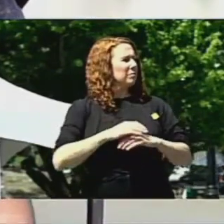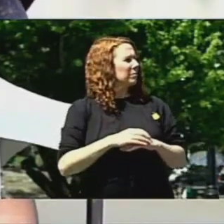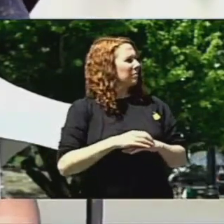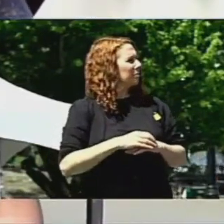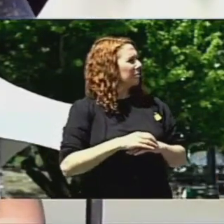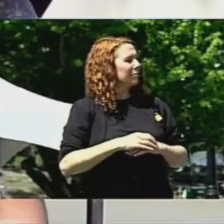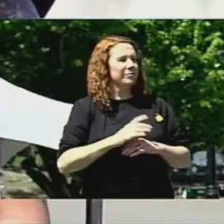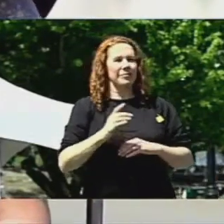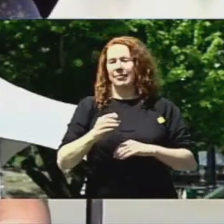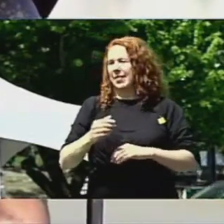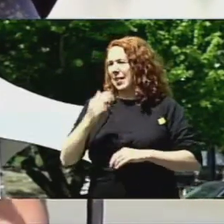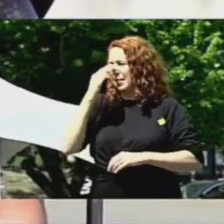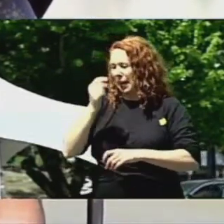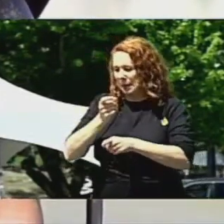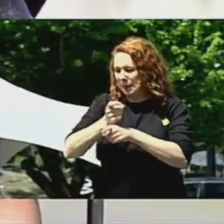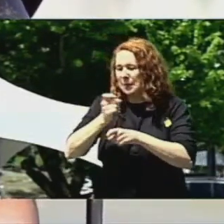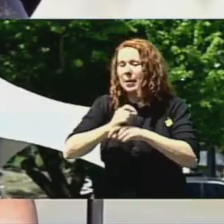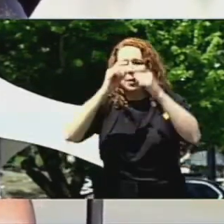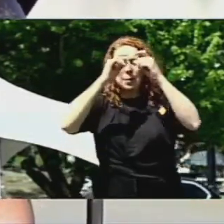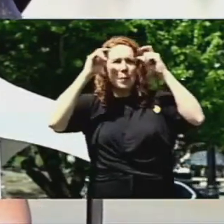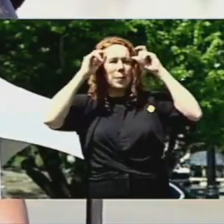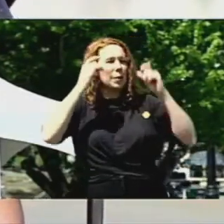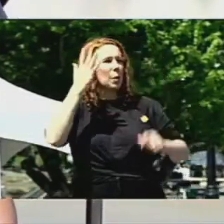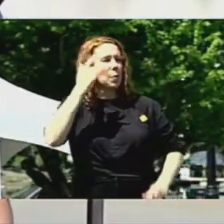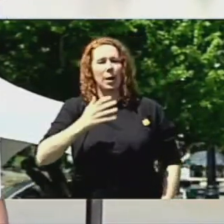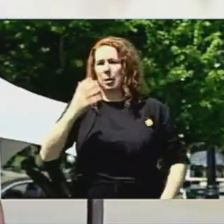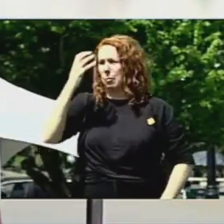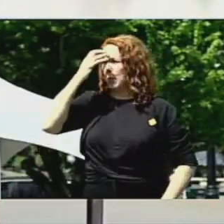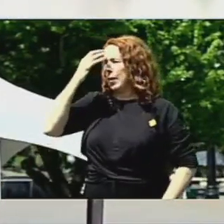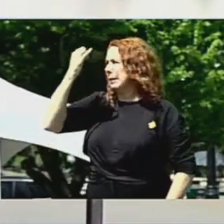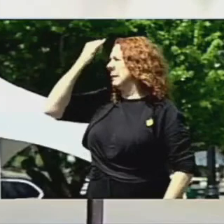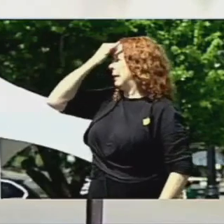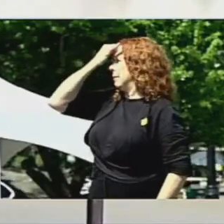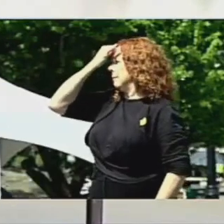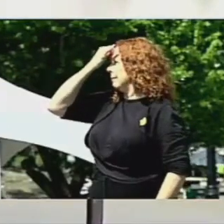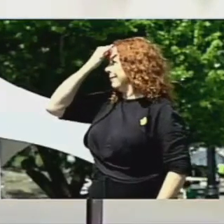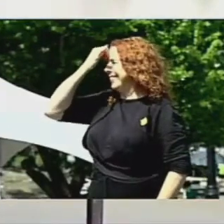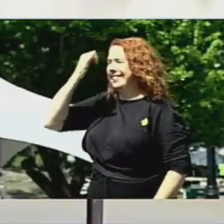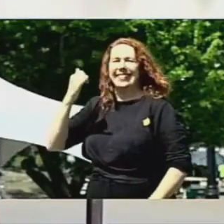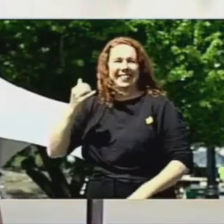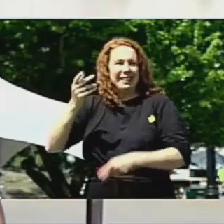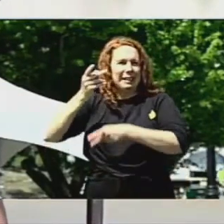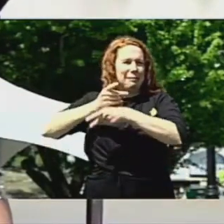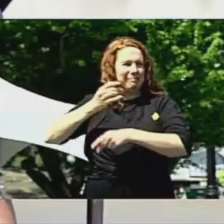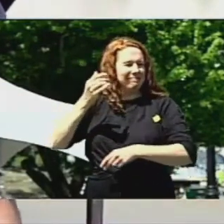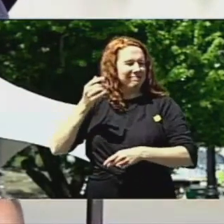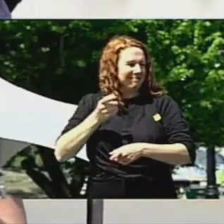I joked earlier that the headband was to hold my brains in space.